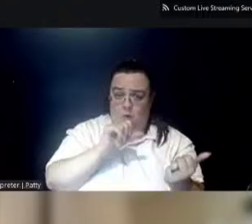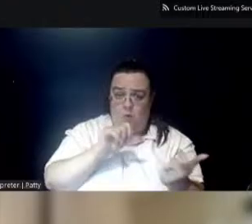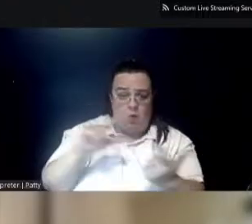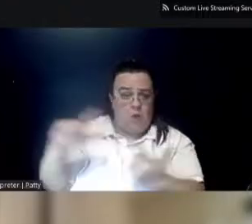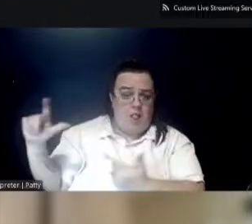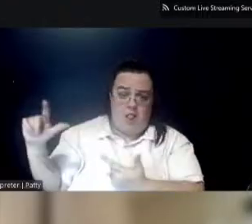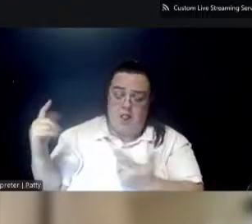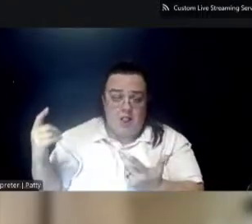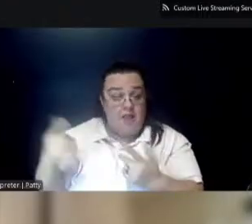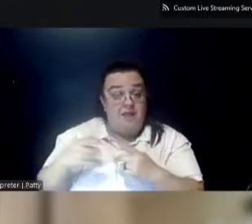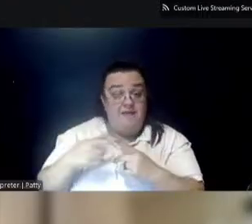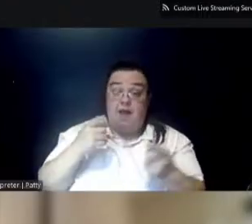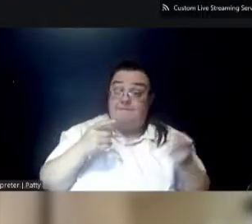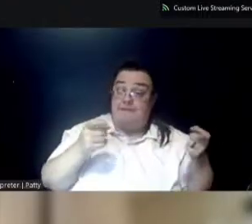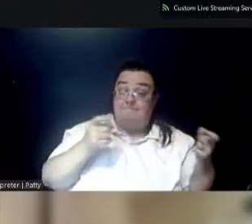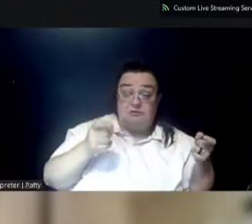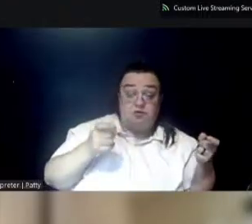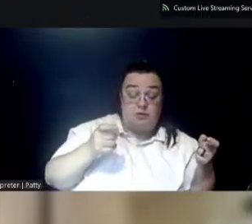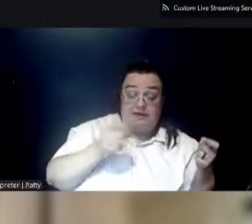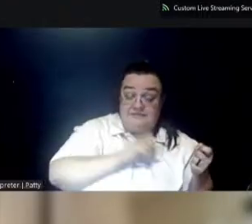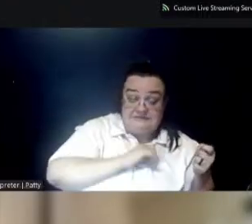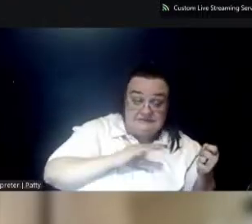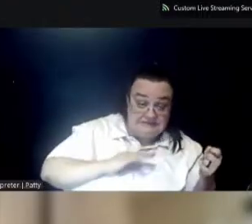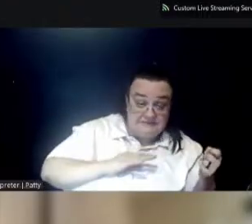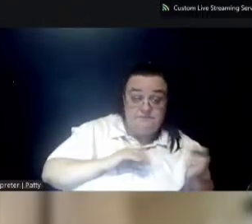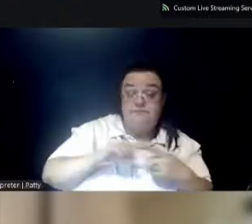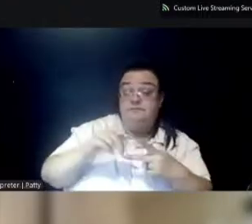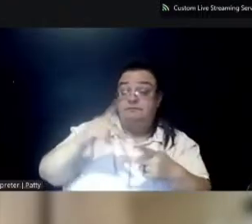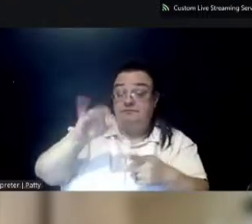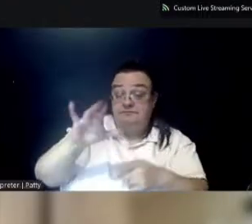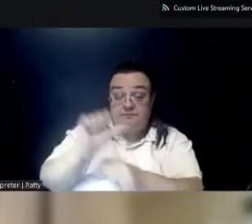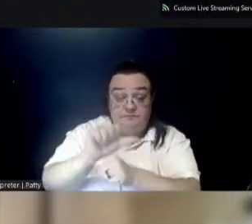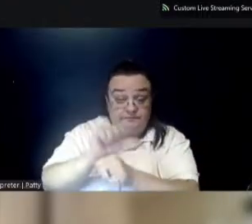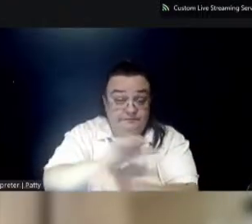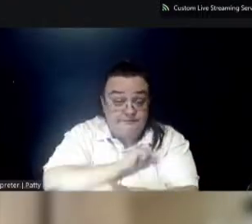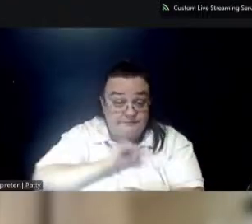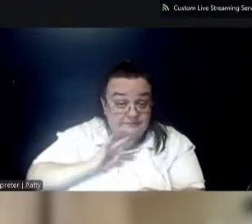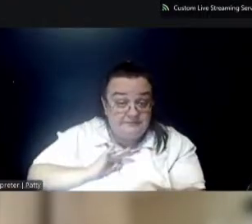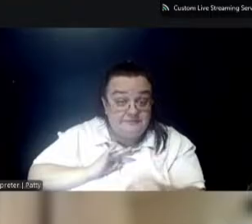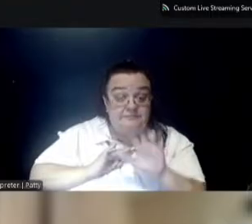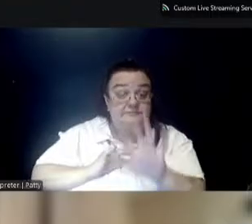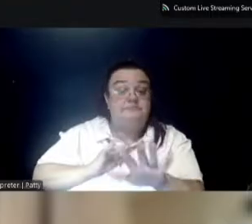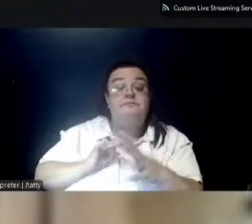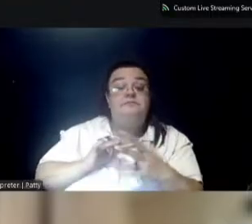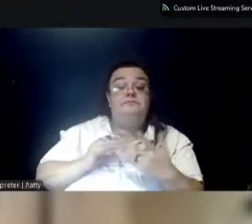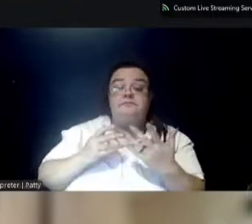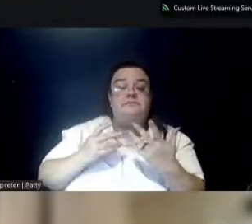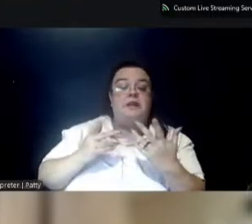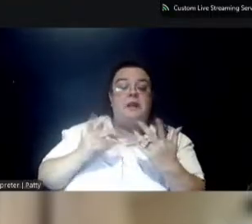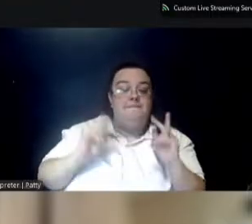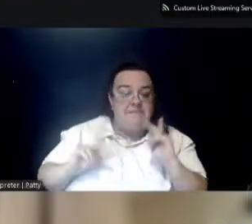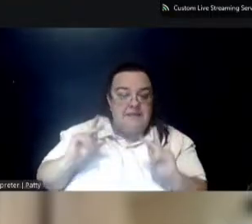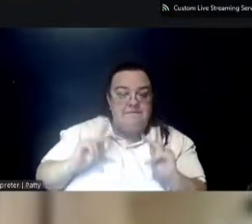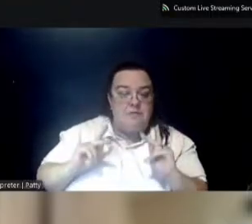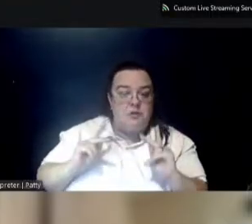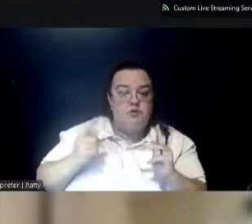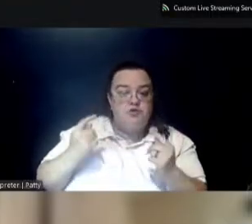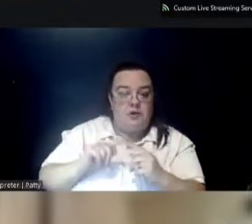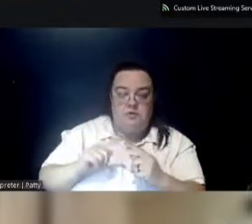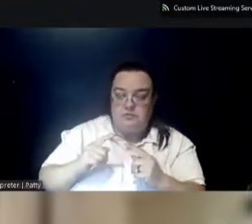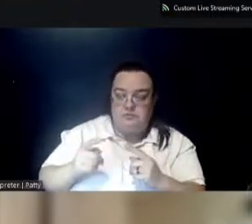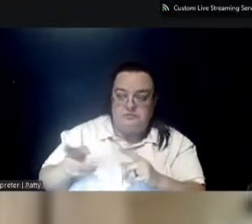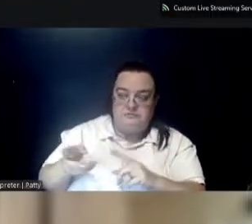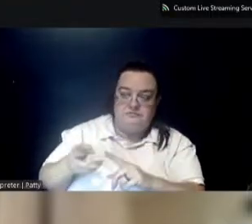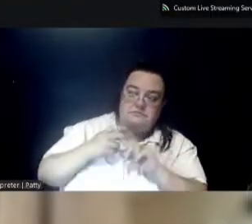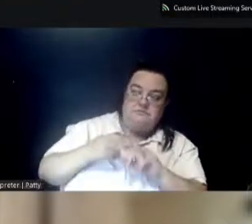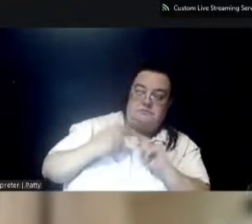from the administrative staff to the public works staff. People have been trying to poach my staff